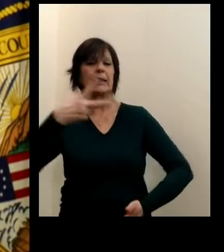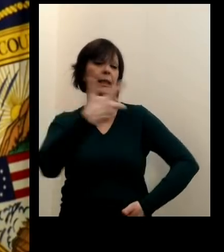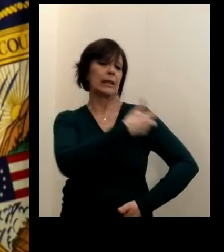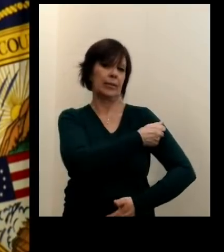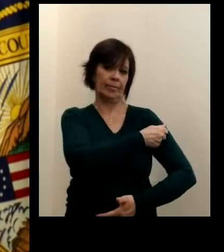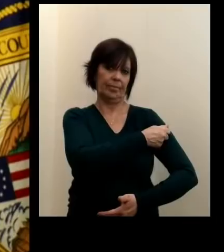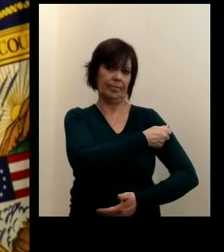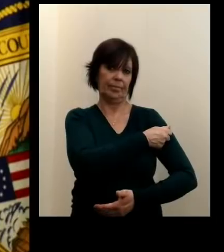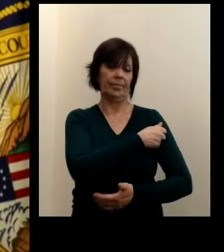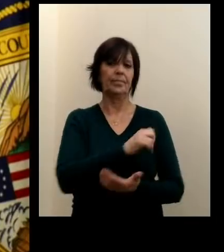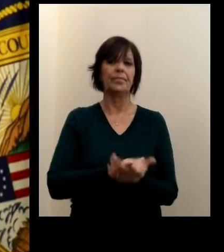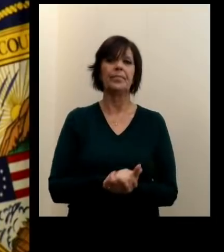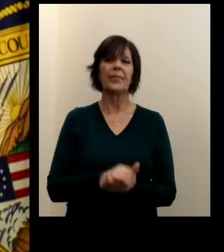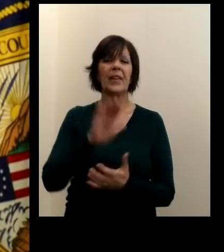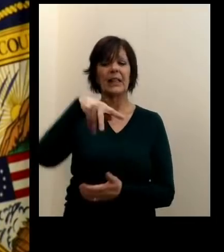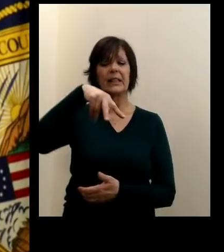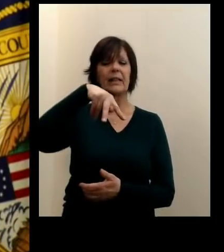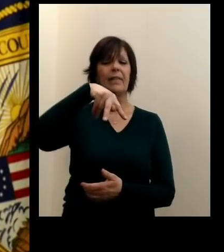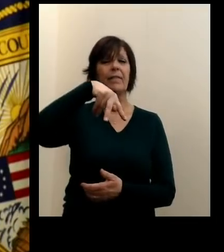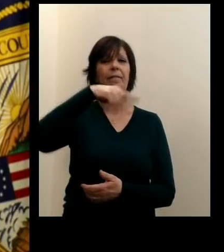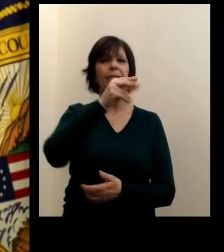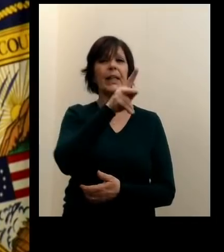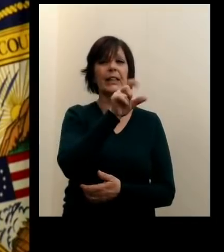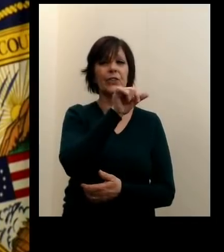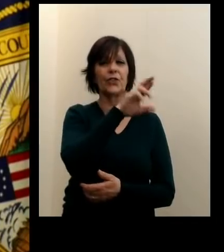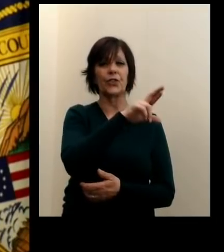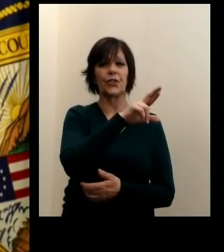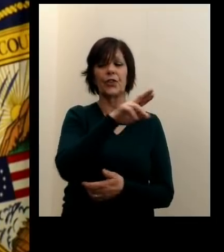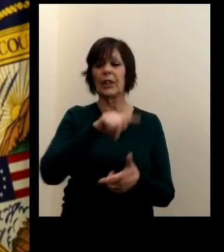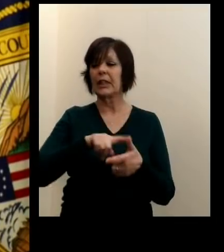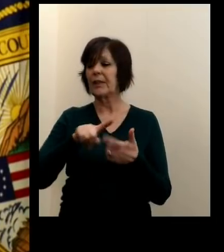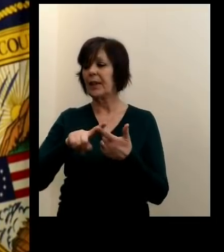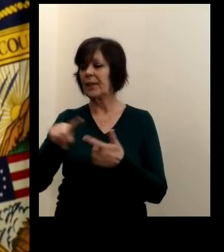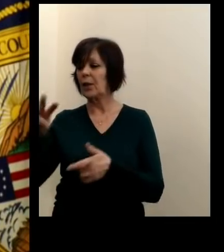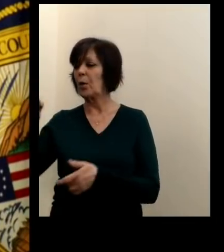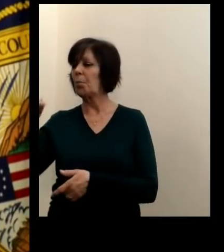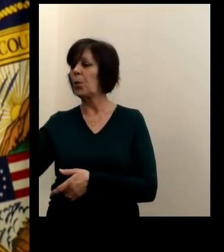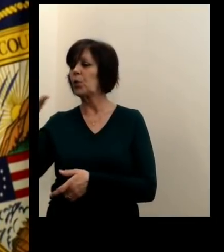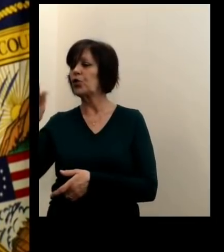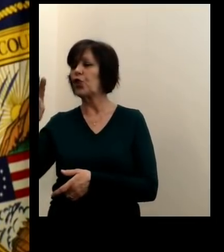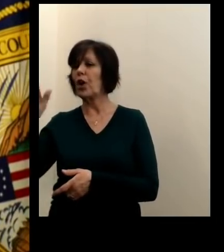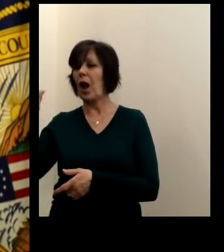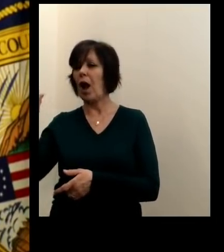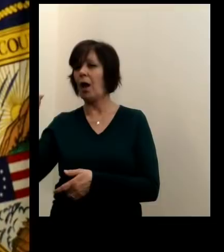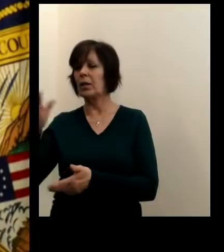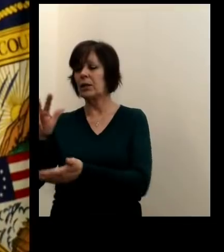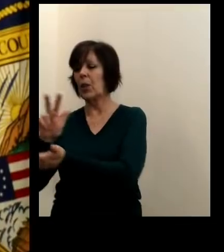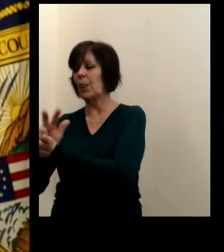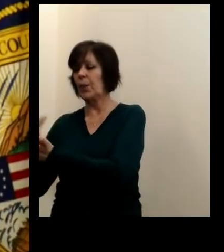Pfizer vaccine, and it's 3 weeks from the first dose of the Moderna vaccine.